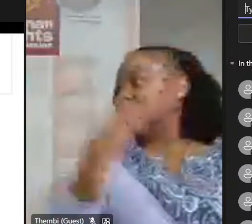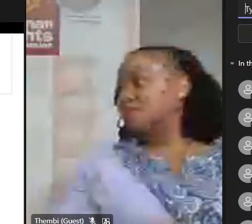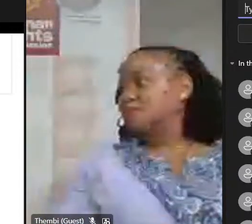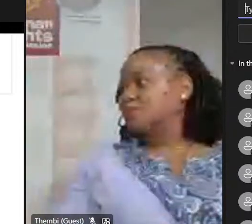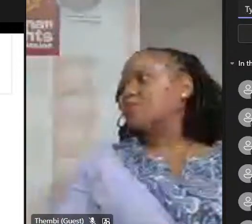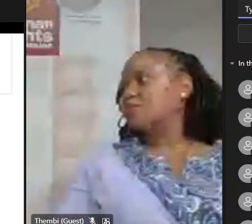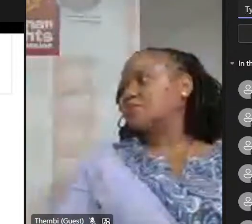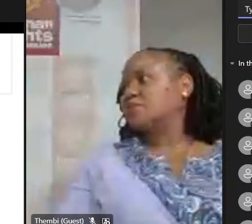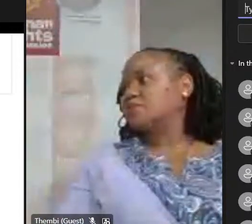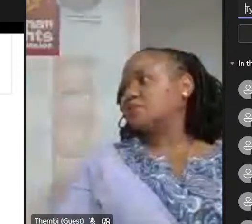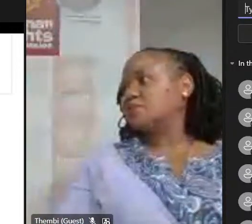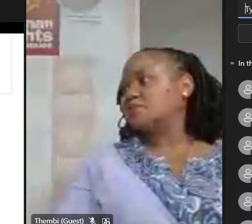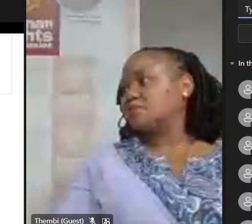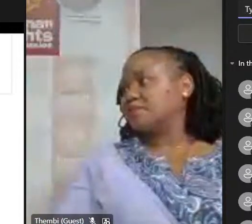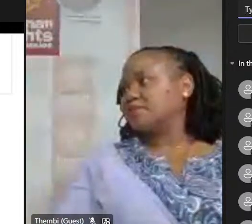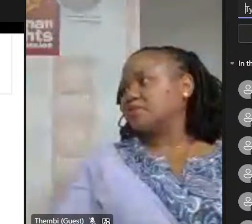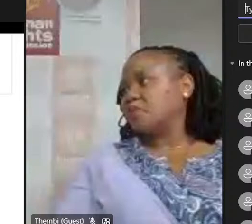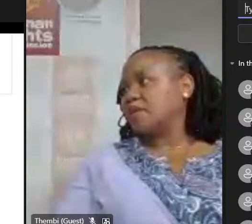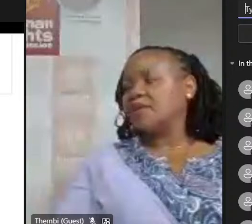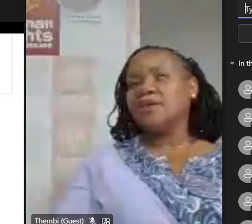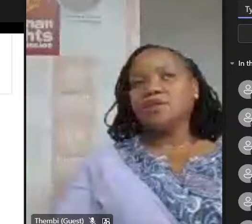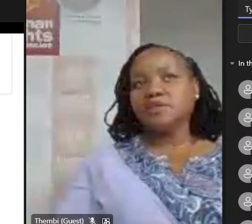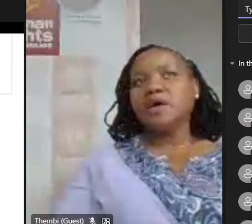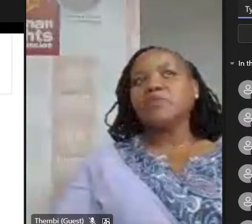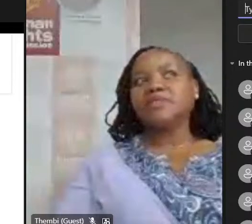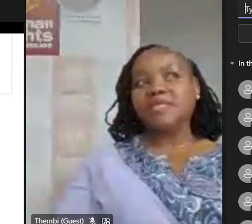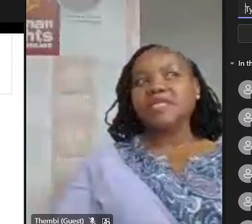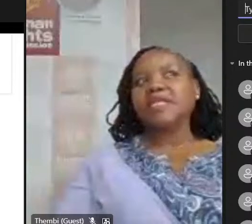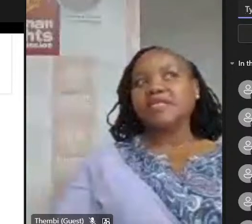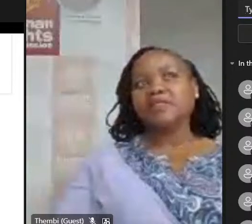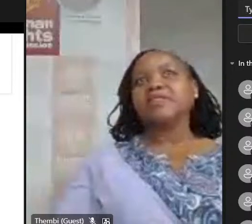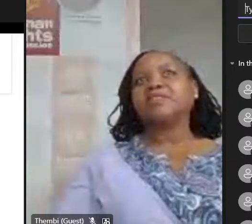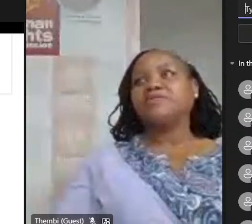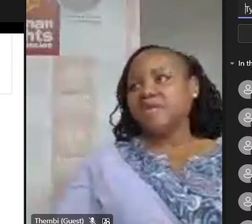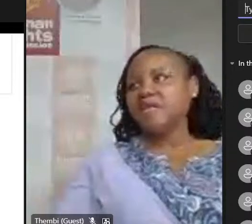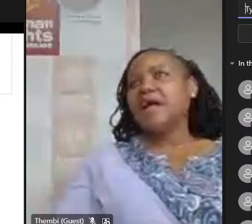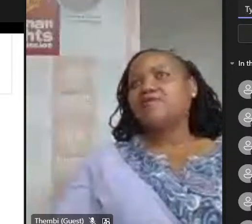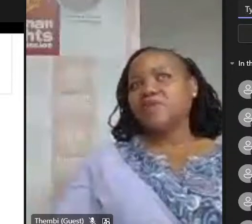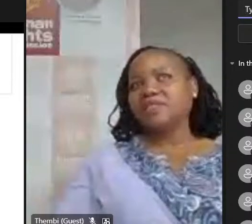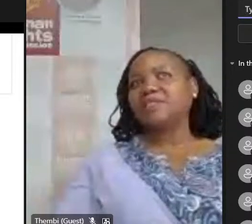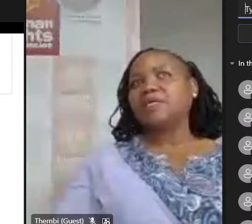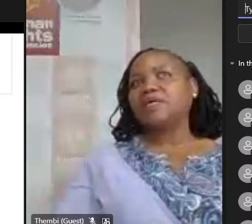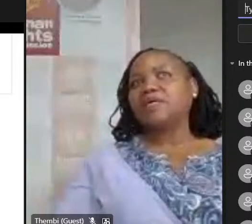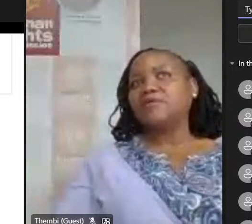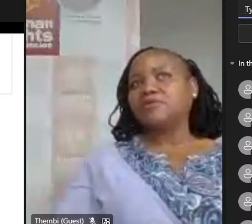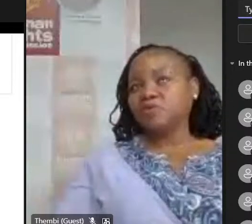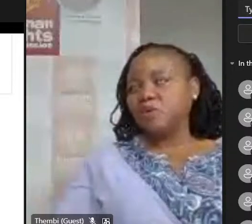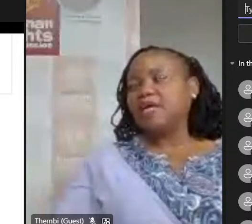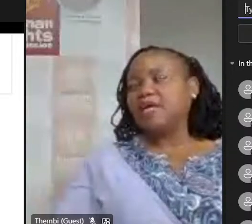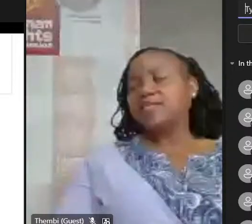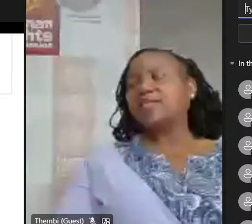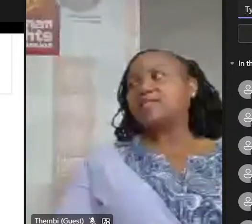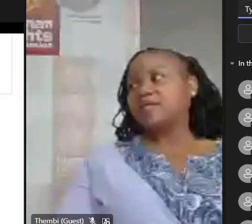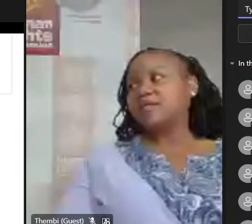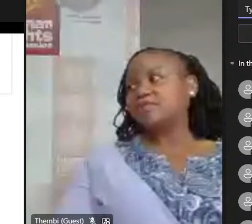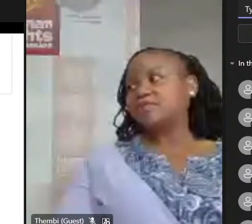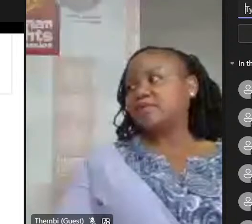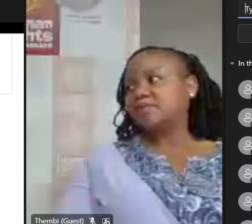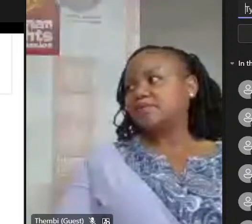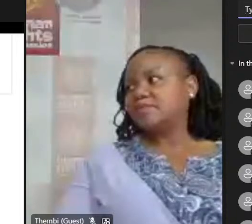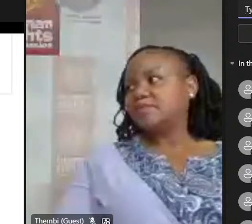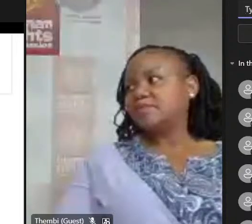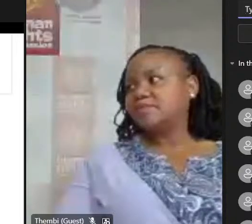as well as fair school rules, as it were. So I would say this, it definitely affects school attendance